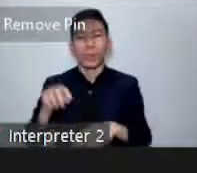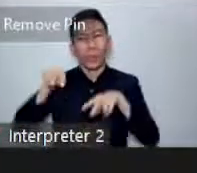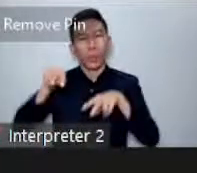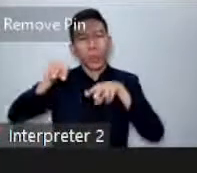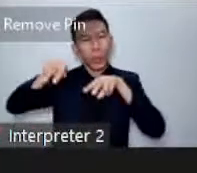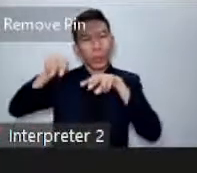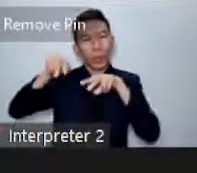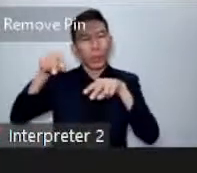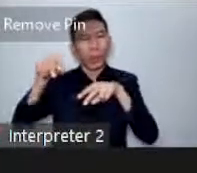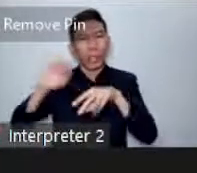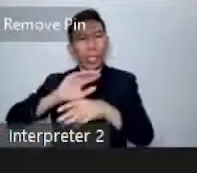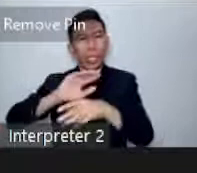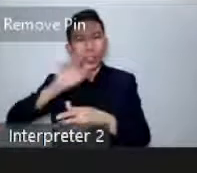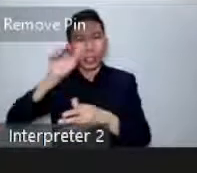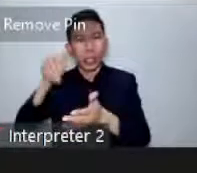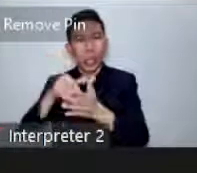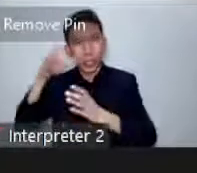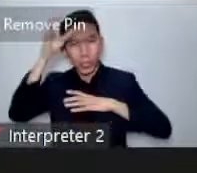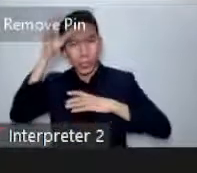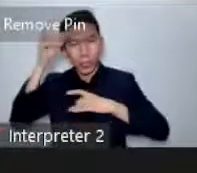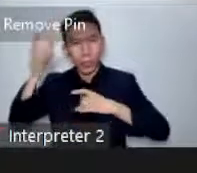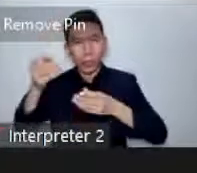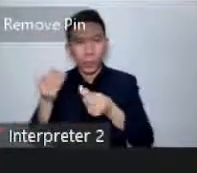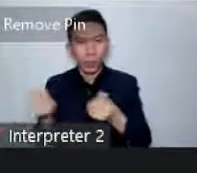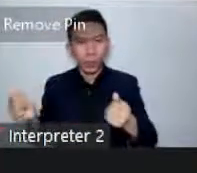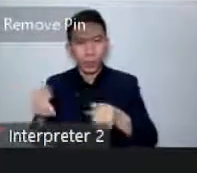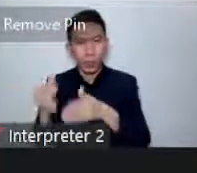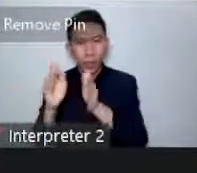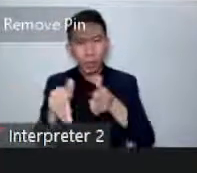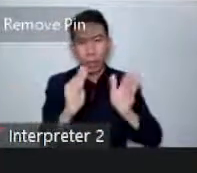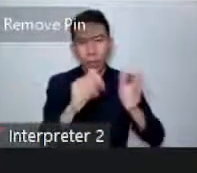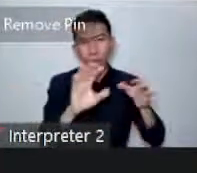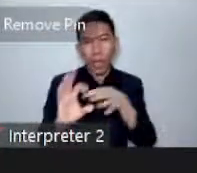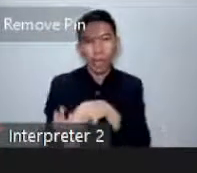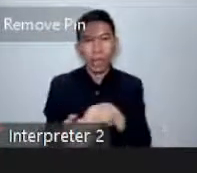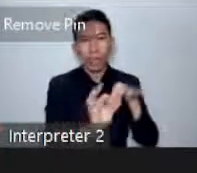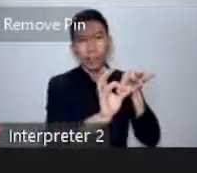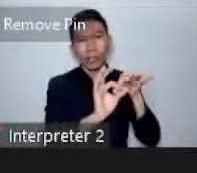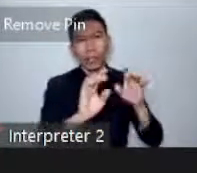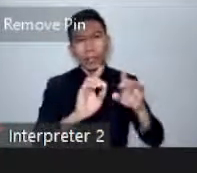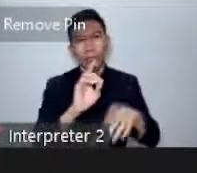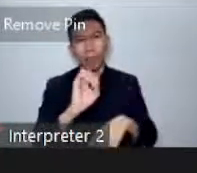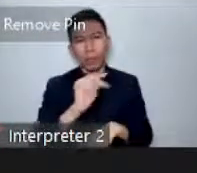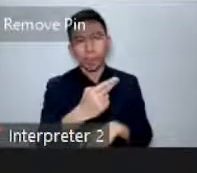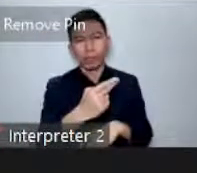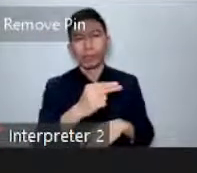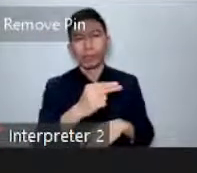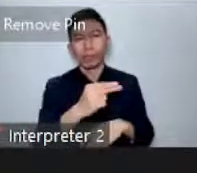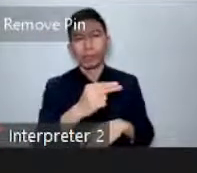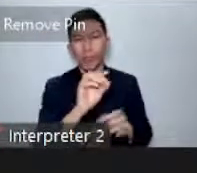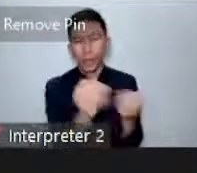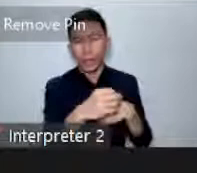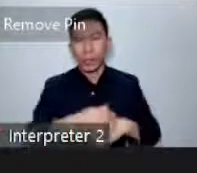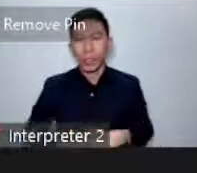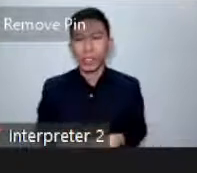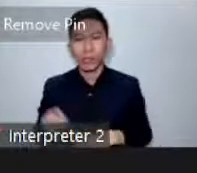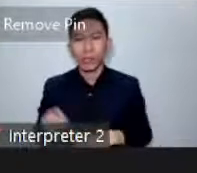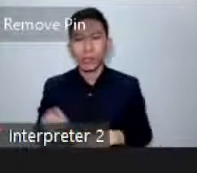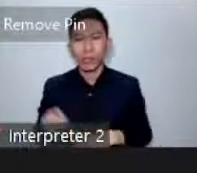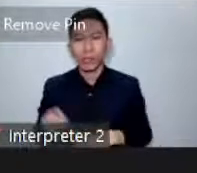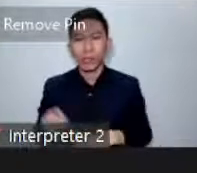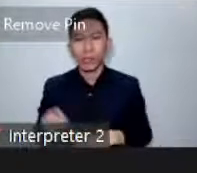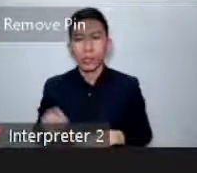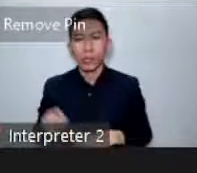in collaboration with concerned Department of Health units, to be the primary repository of all cancer registries in